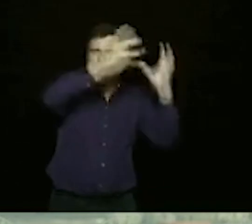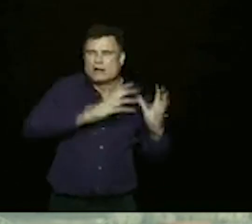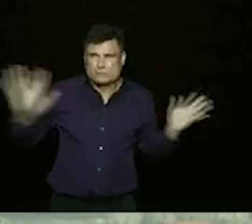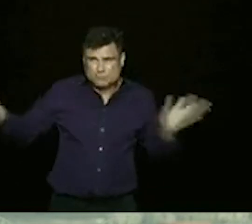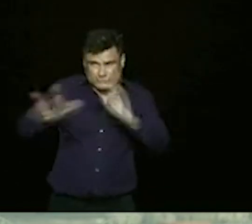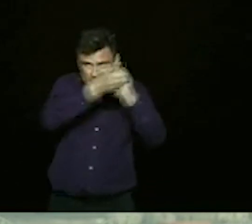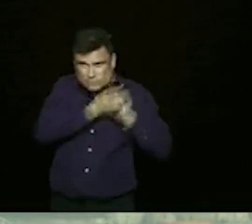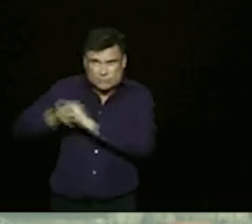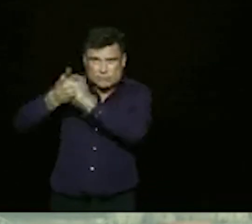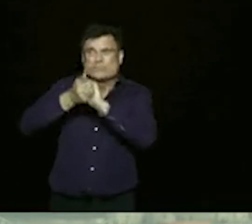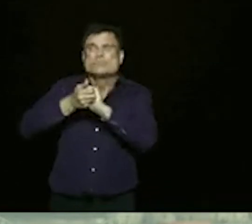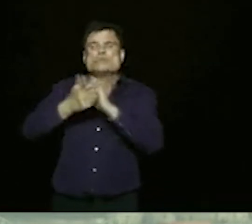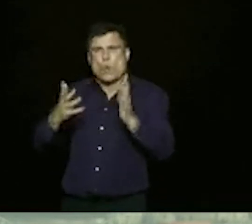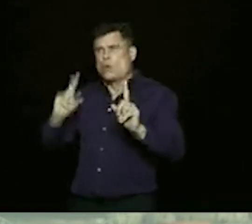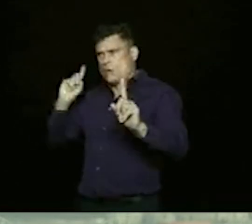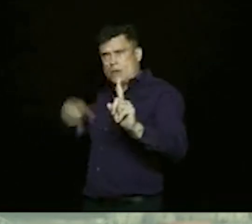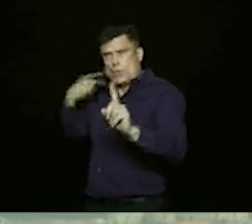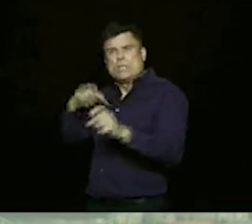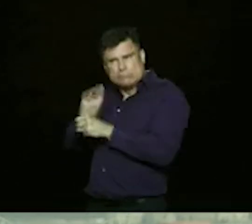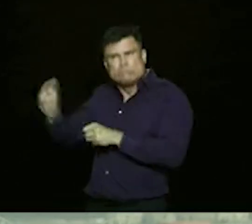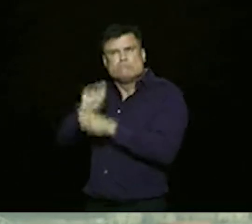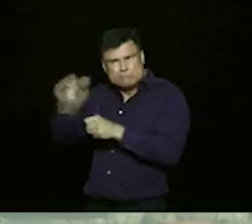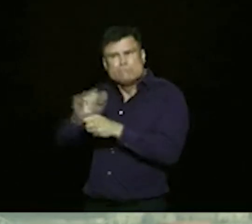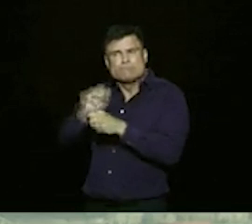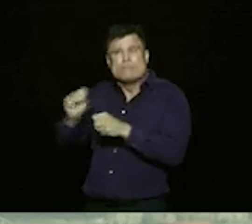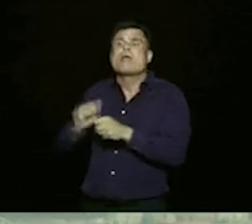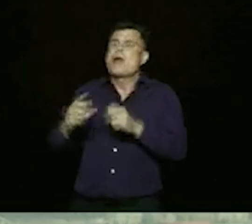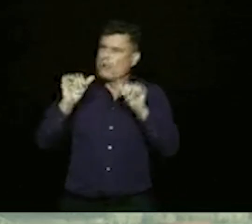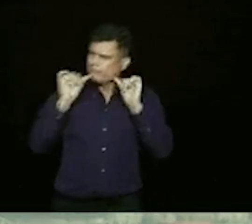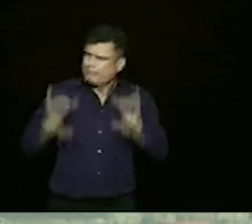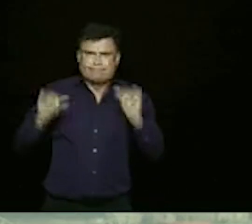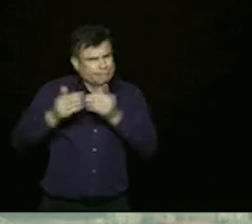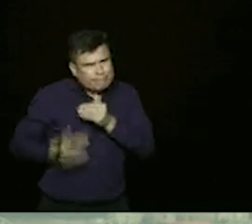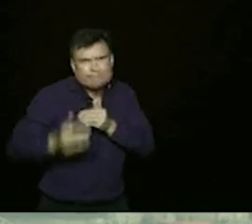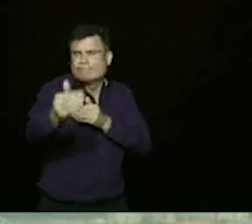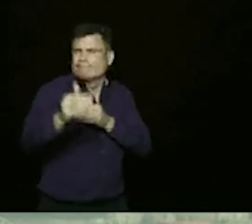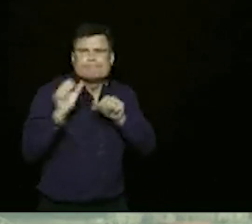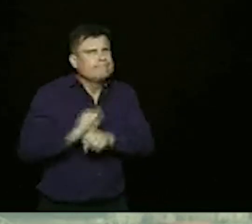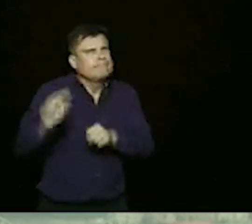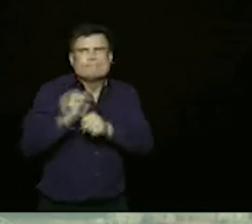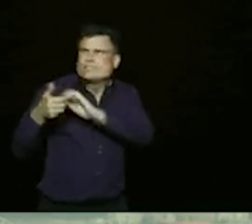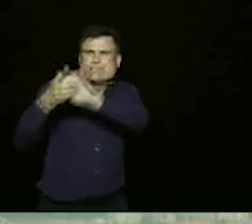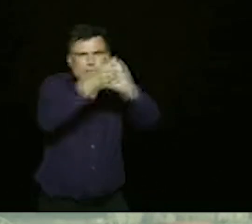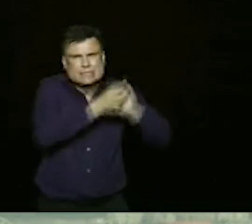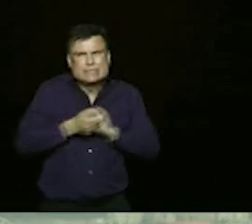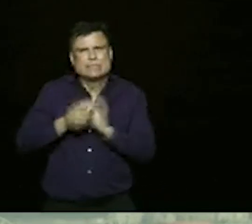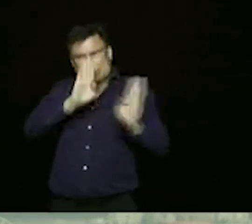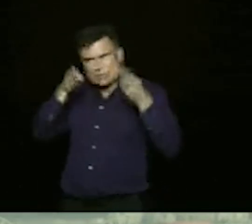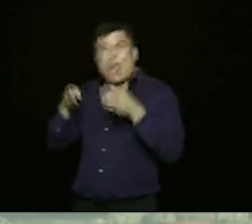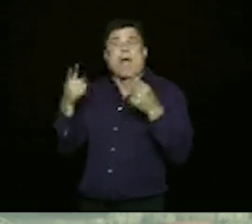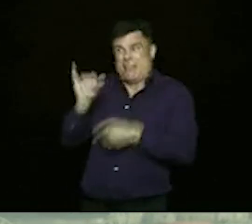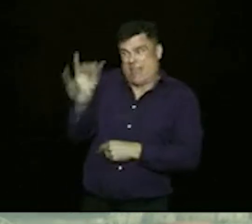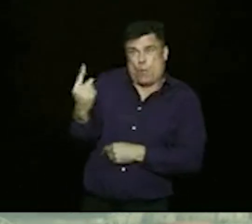done now. And what this tells us is we have to not just continue that work, but expand that work across the system. And I can